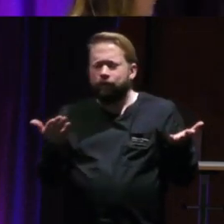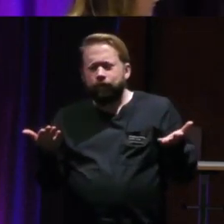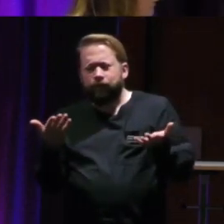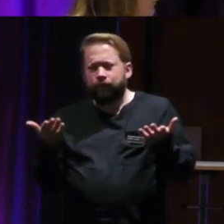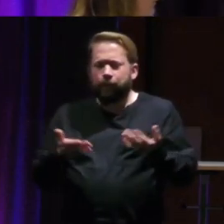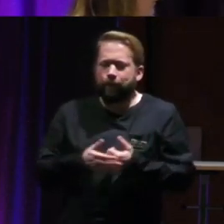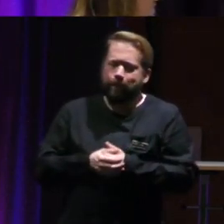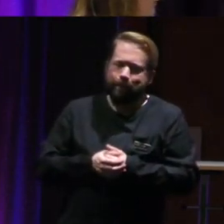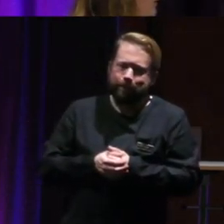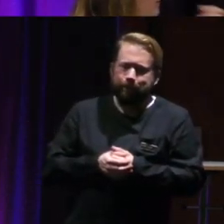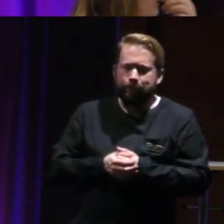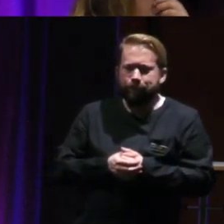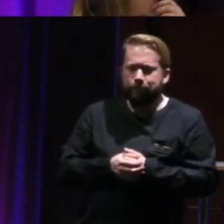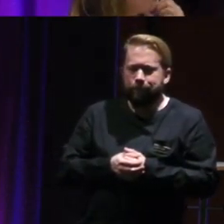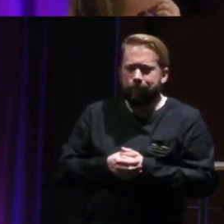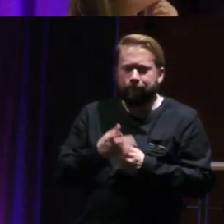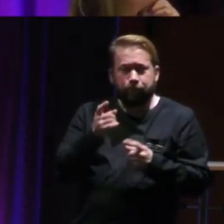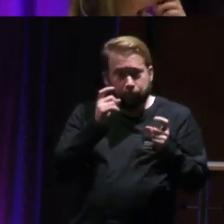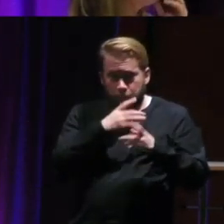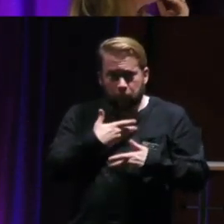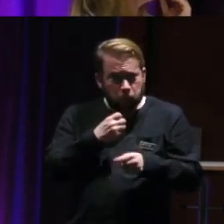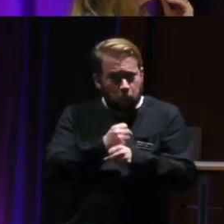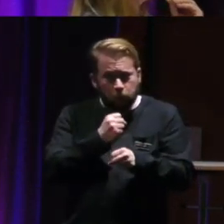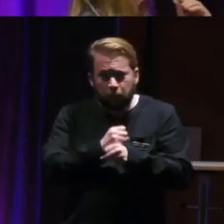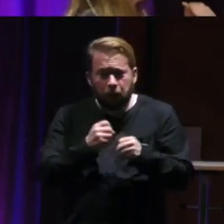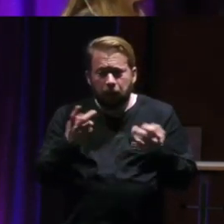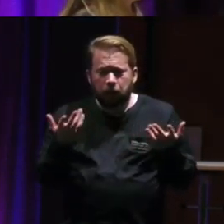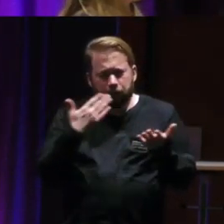to work. Can you tell us a little bit more?